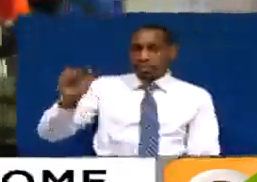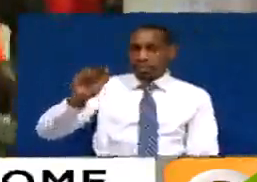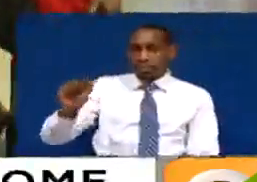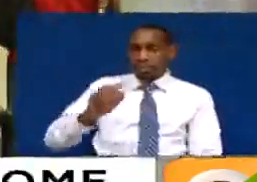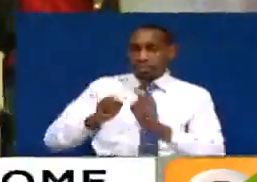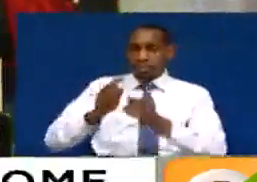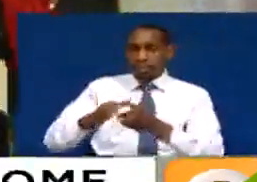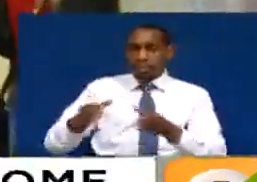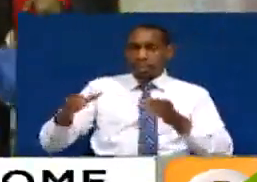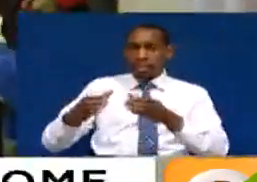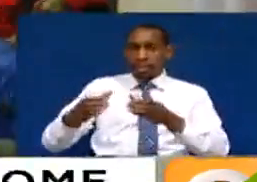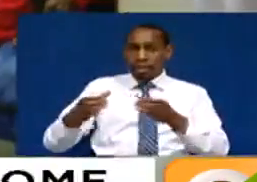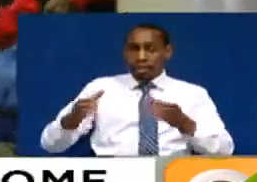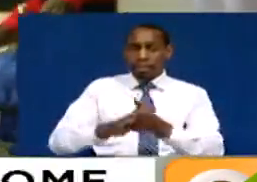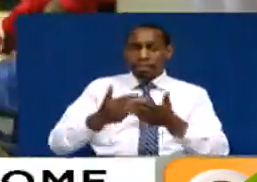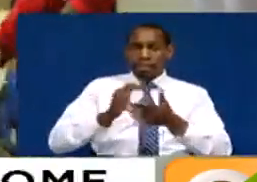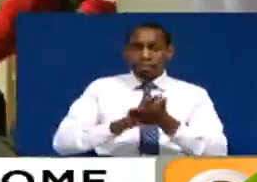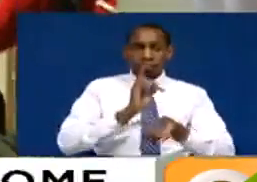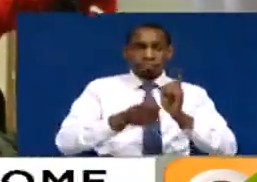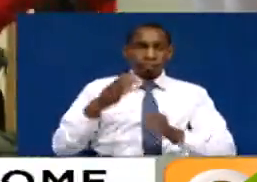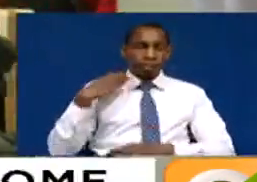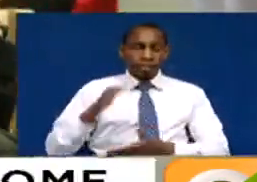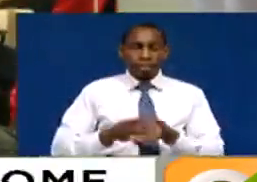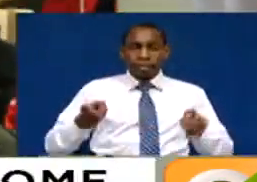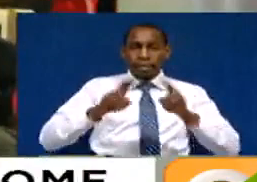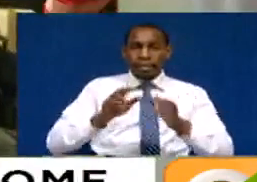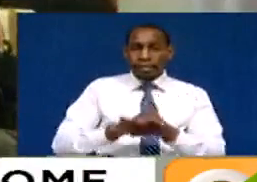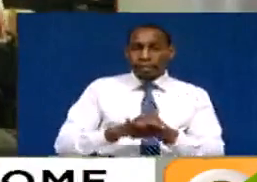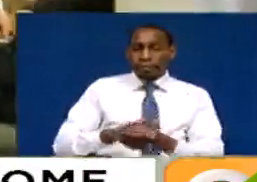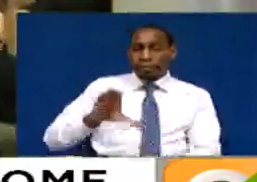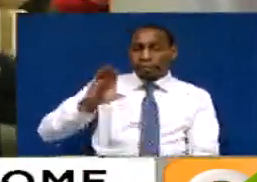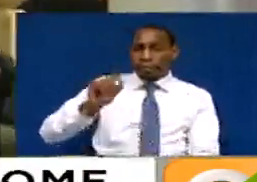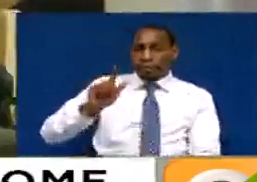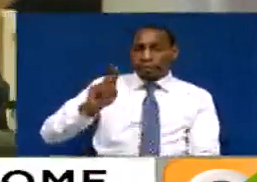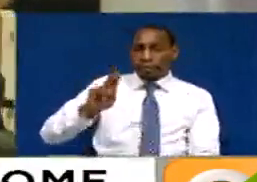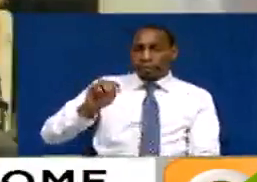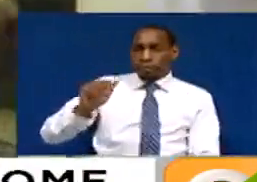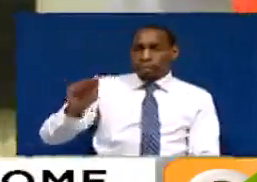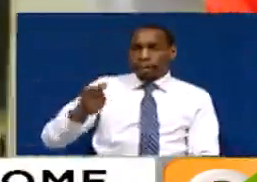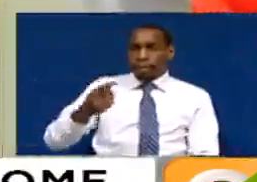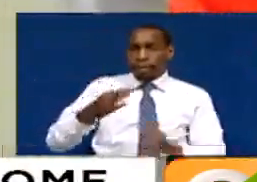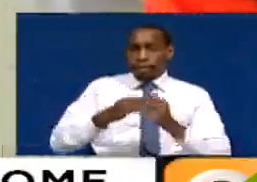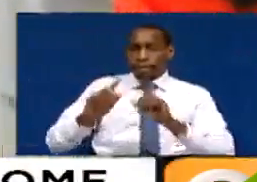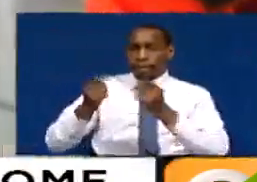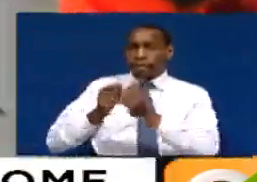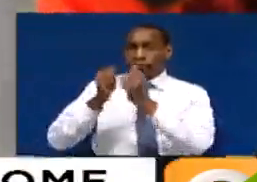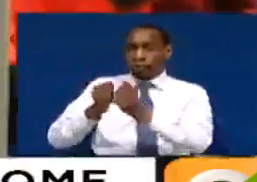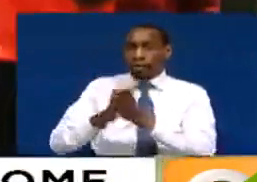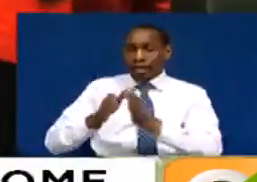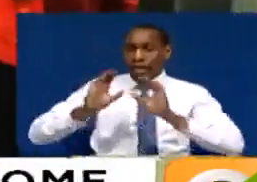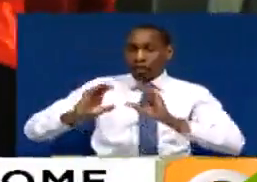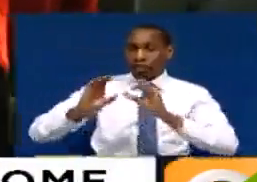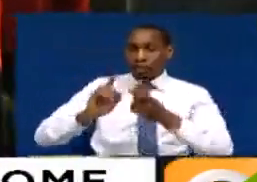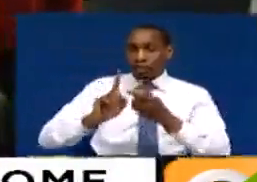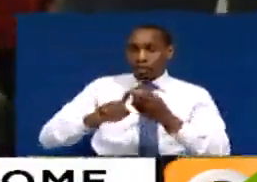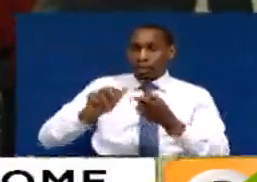their sprint skills ahead of the World Junior Athletics Championships that will be held in Cali, Colombia in August. The team was accompanied by sprint